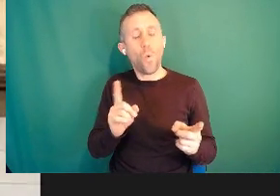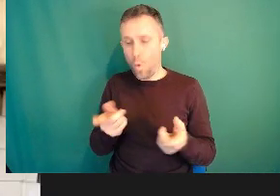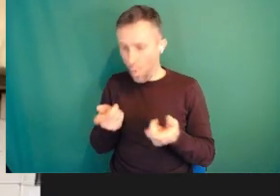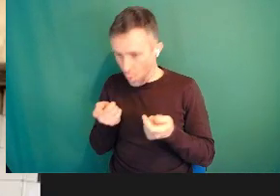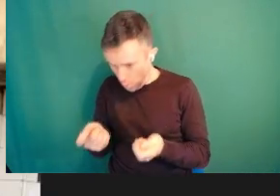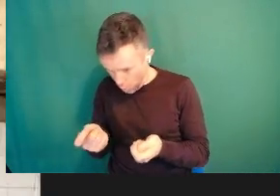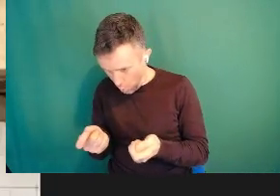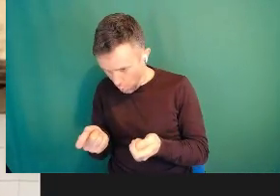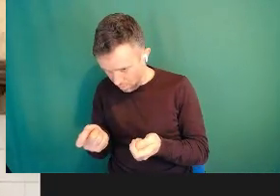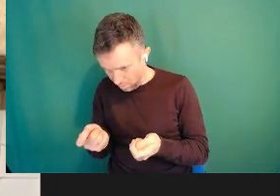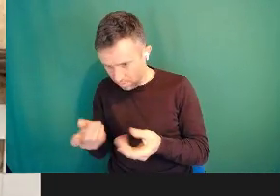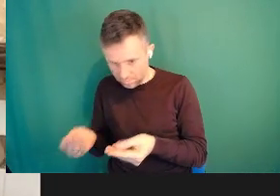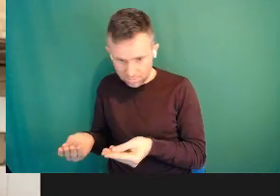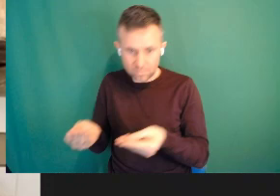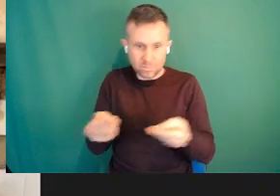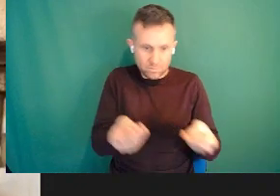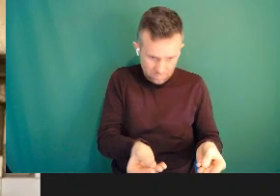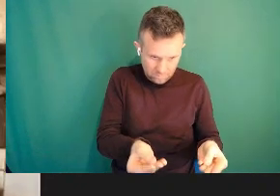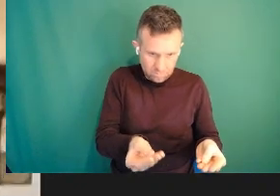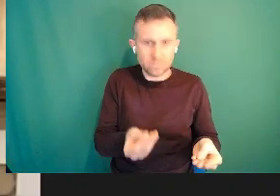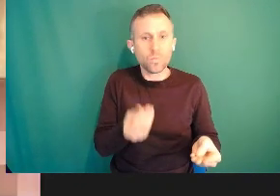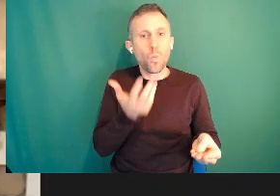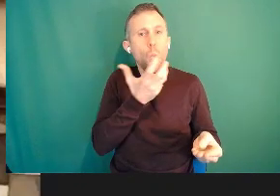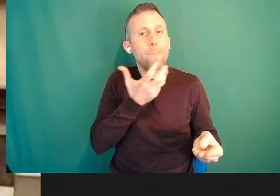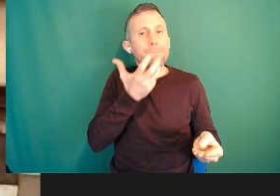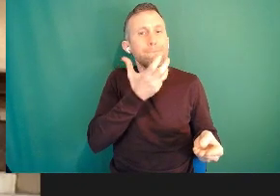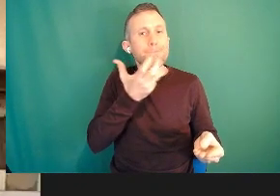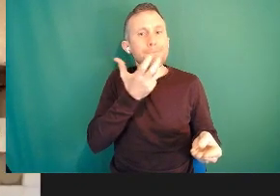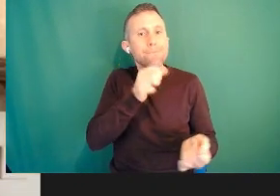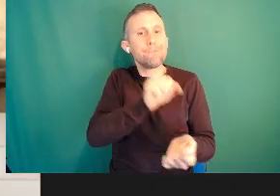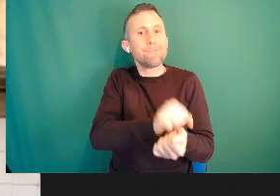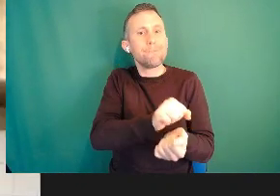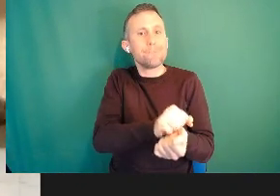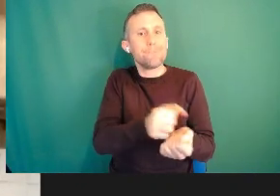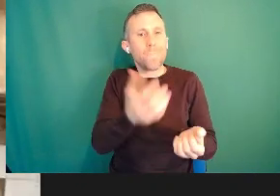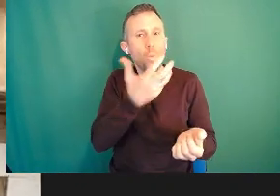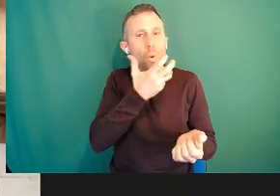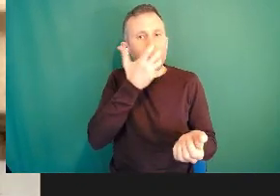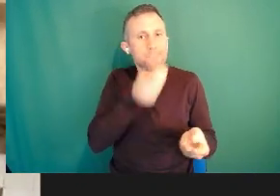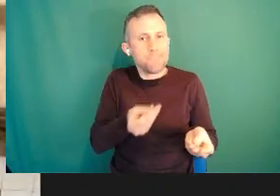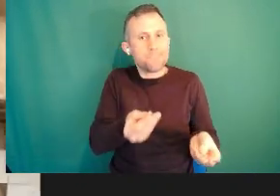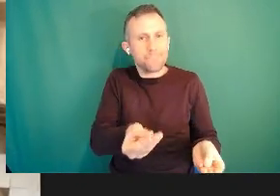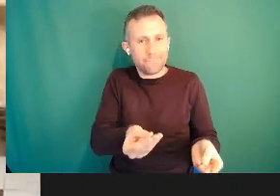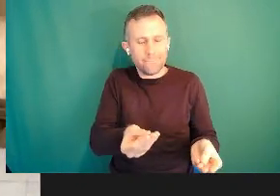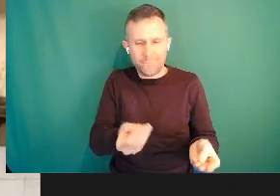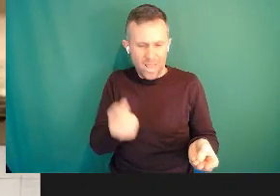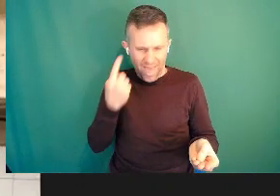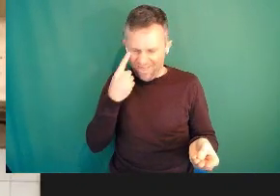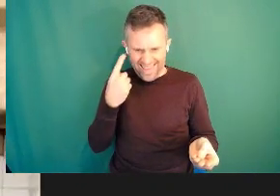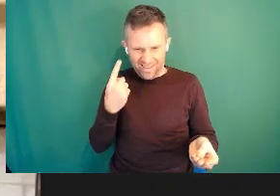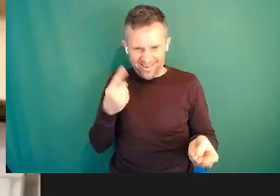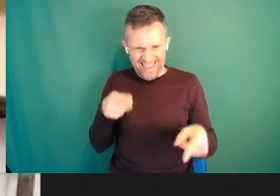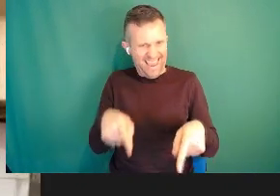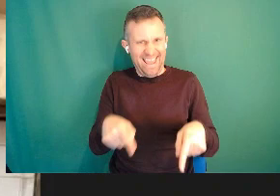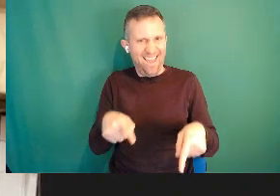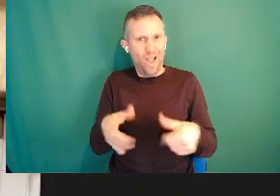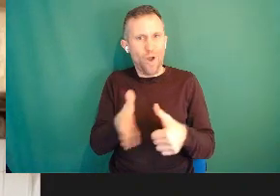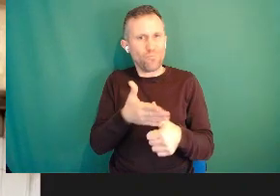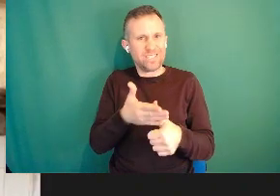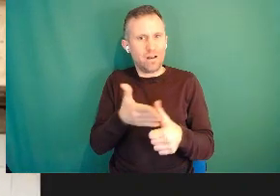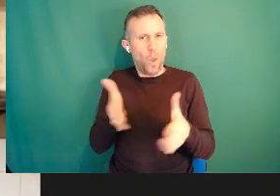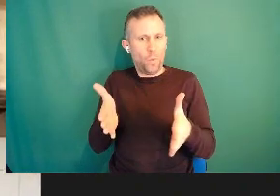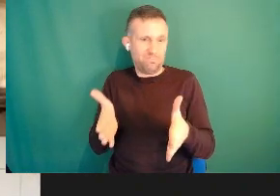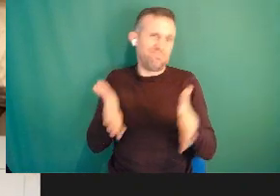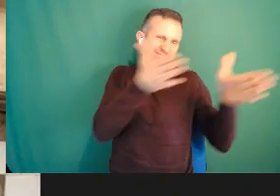was cooked. It probably wouldn't have sat in the fireplace like that, as we don't have a stove.